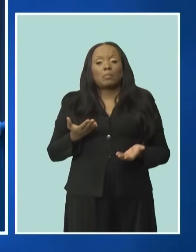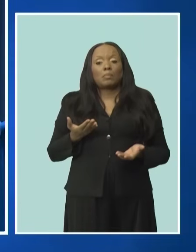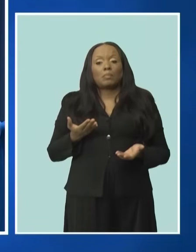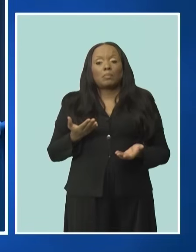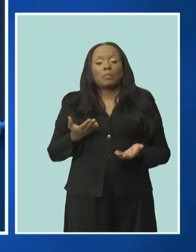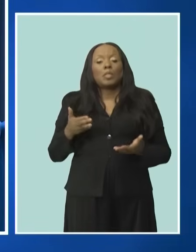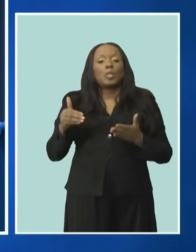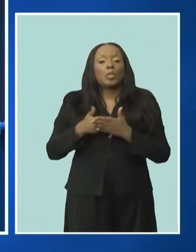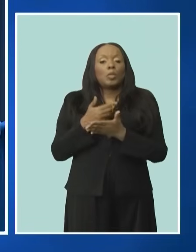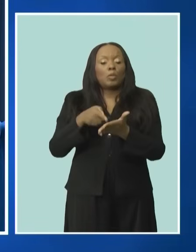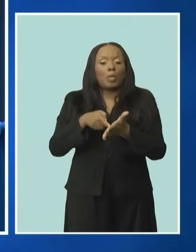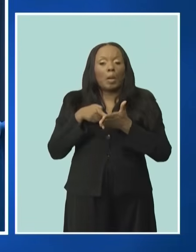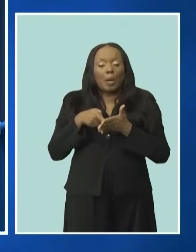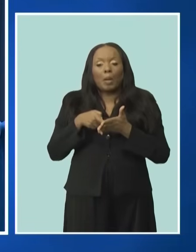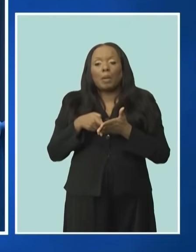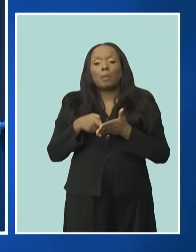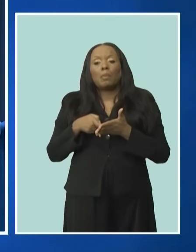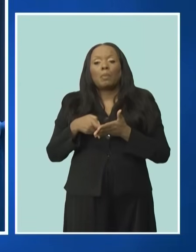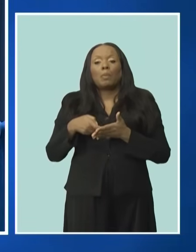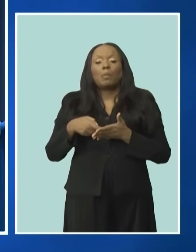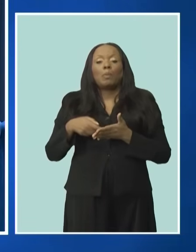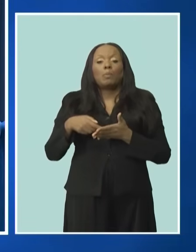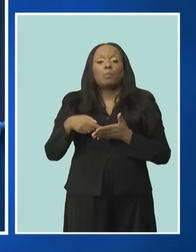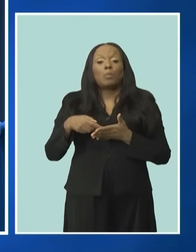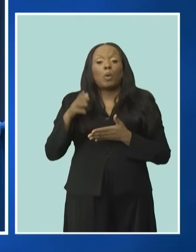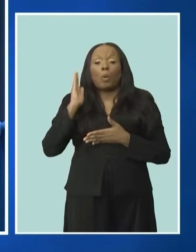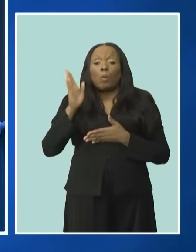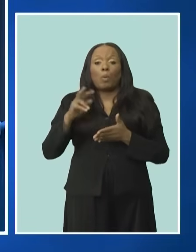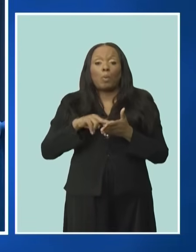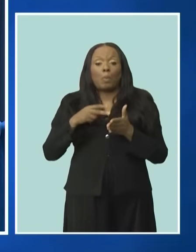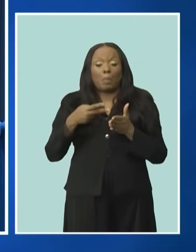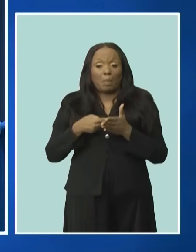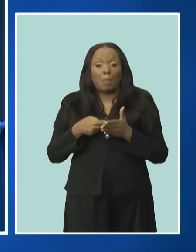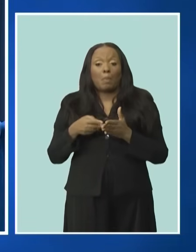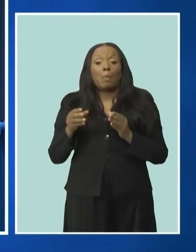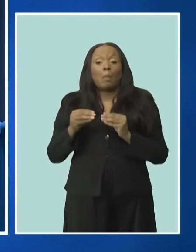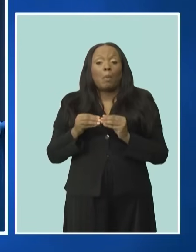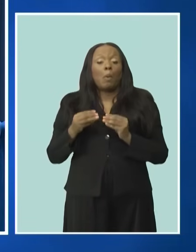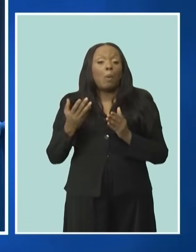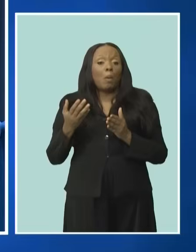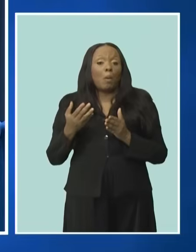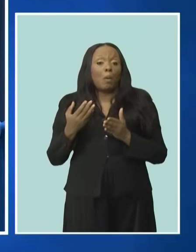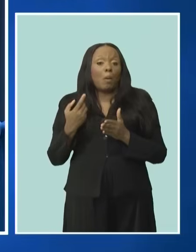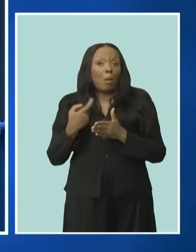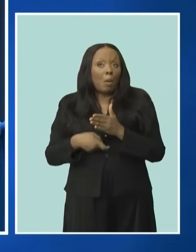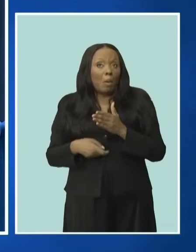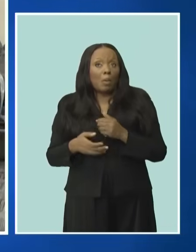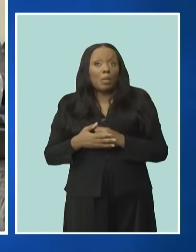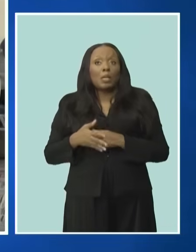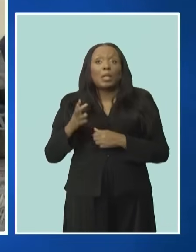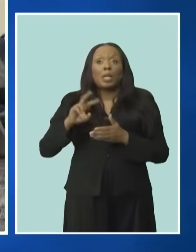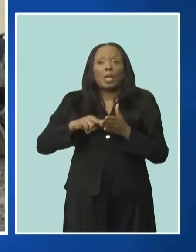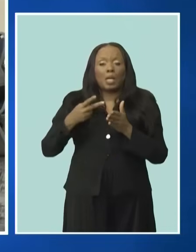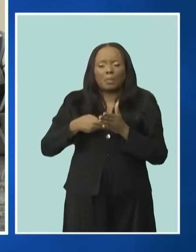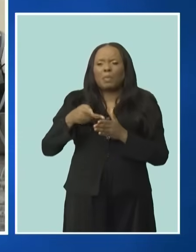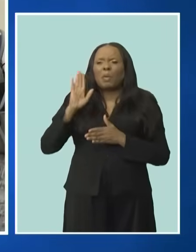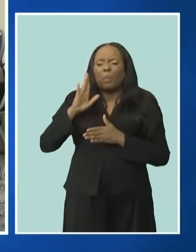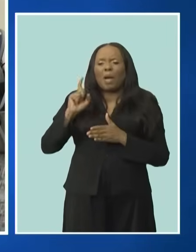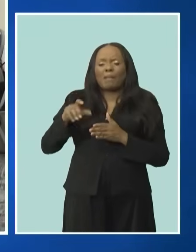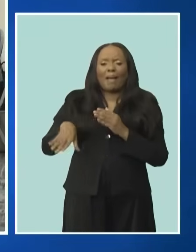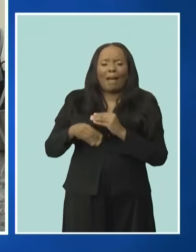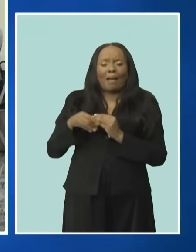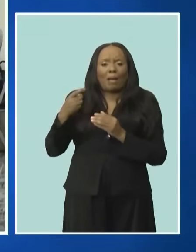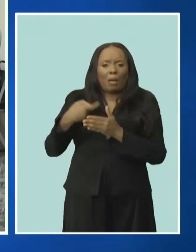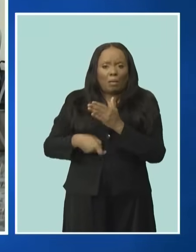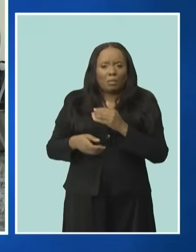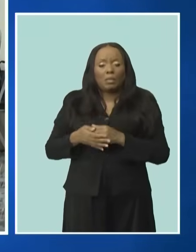new requirements on legal practitioners of 5 or less years core. Professional legal